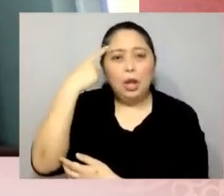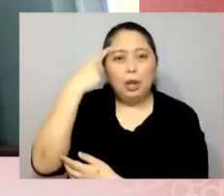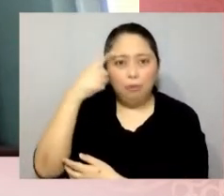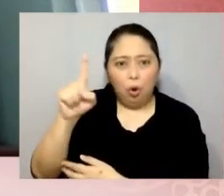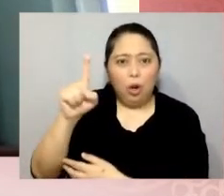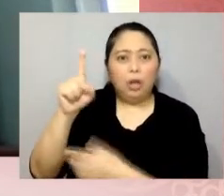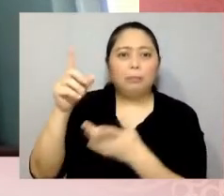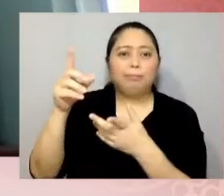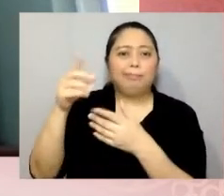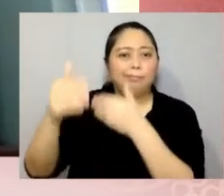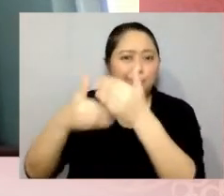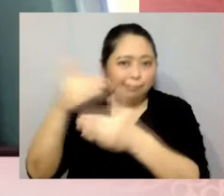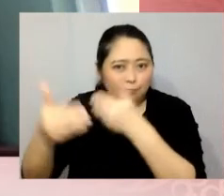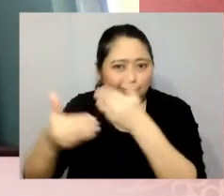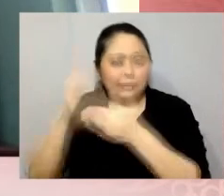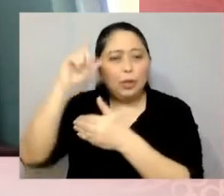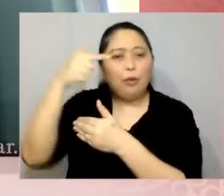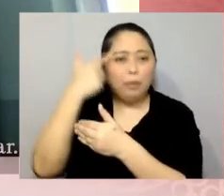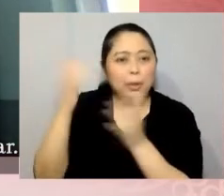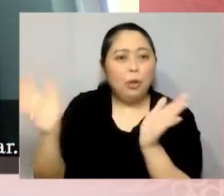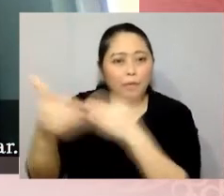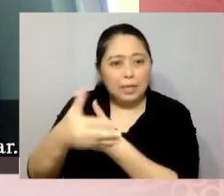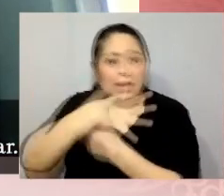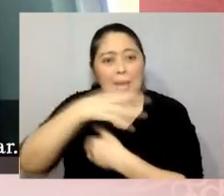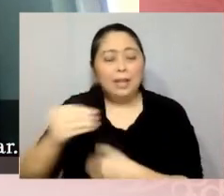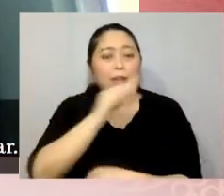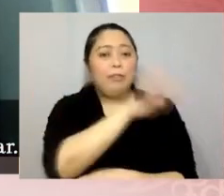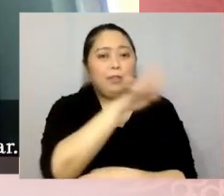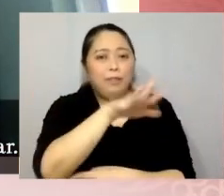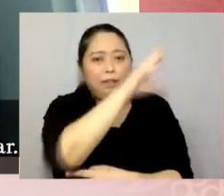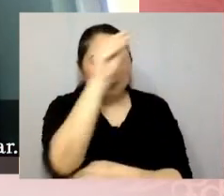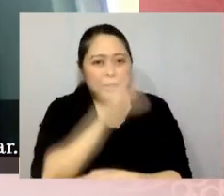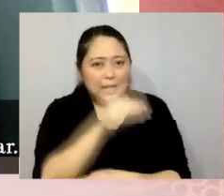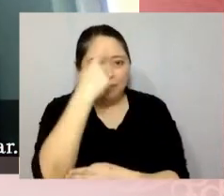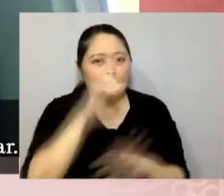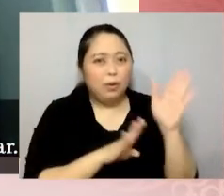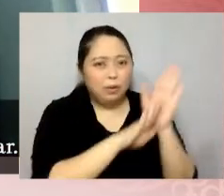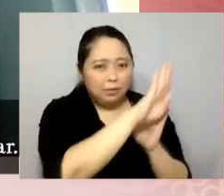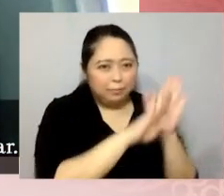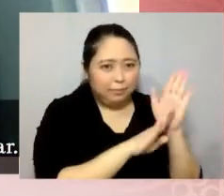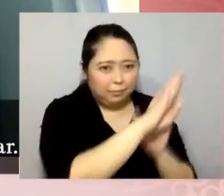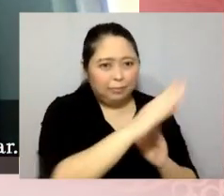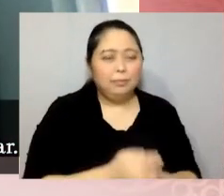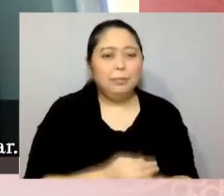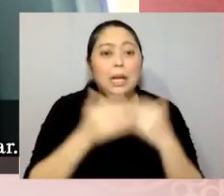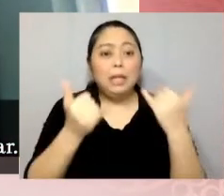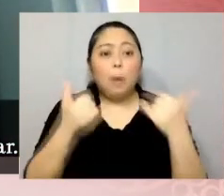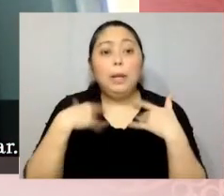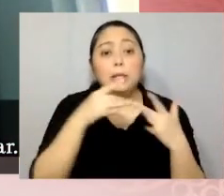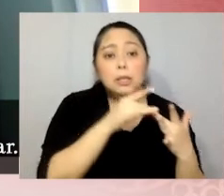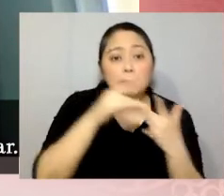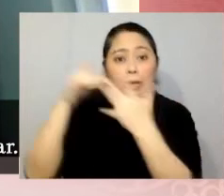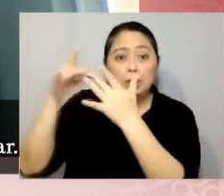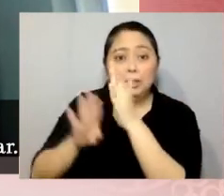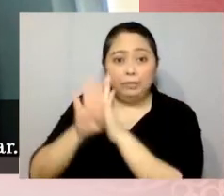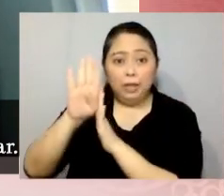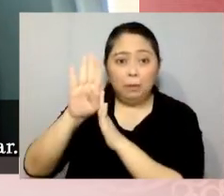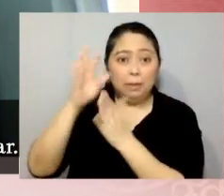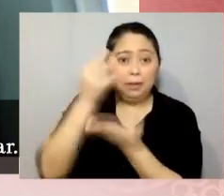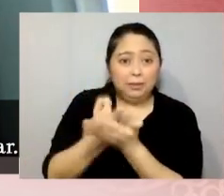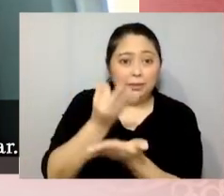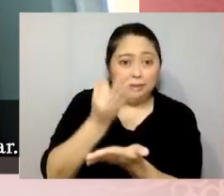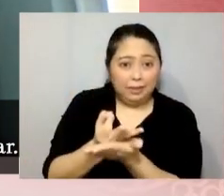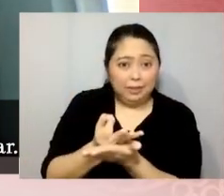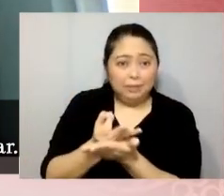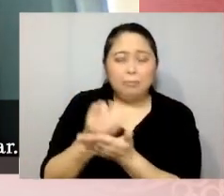55% development. So, meron din po another fund, yung Special Development Fund, supporting the national